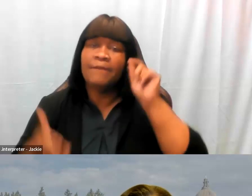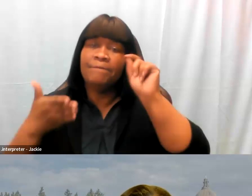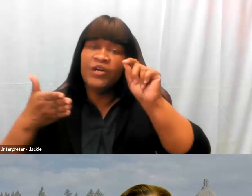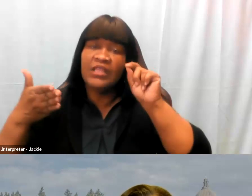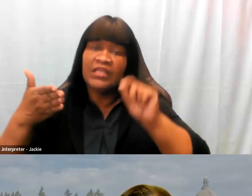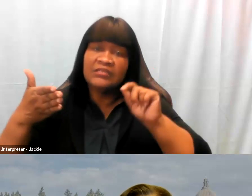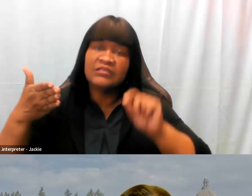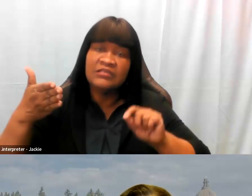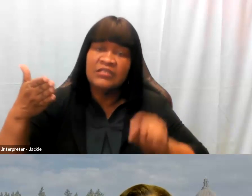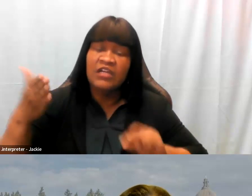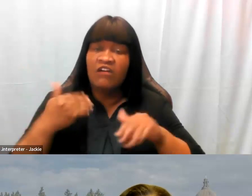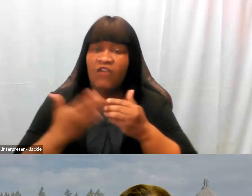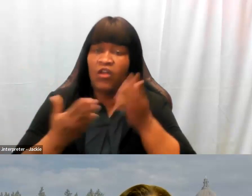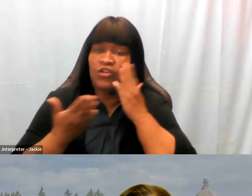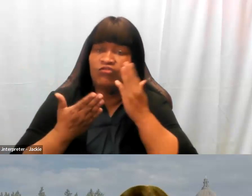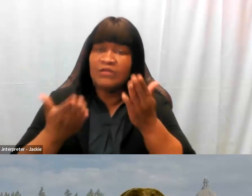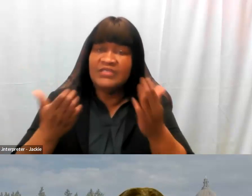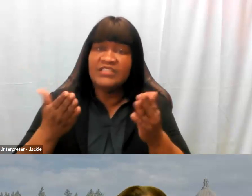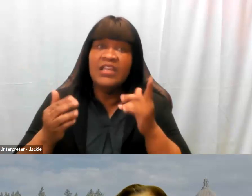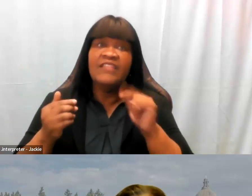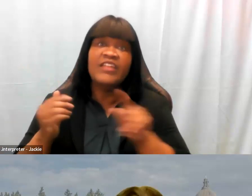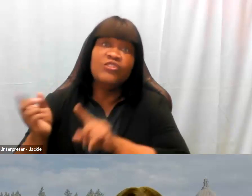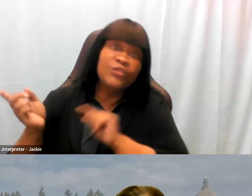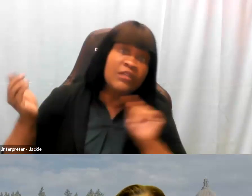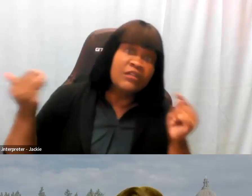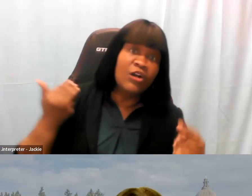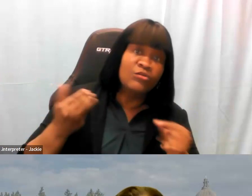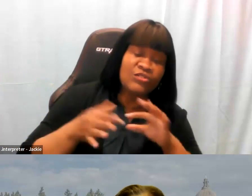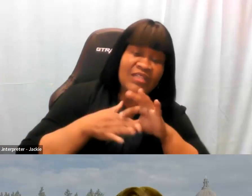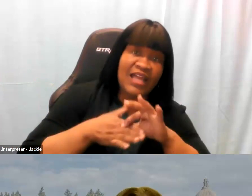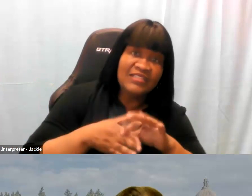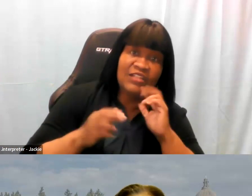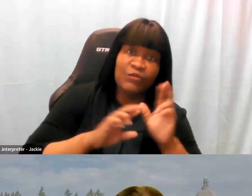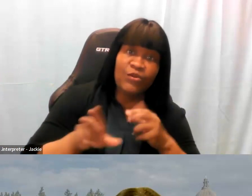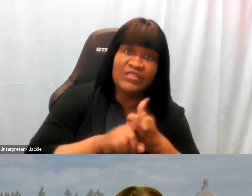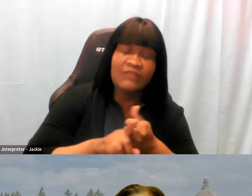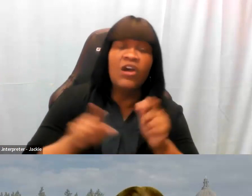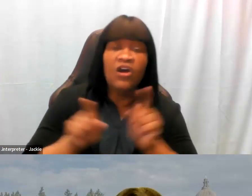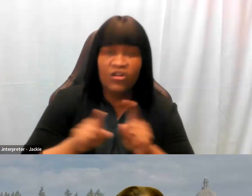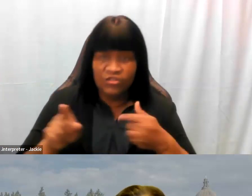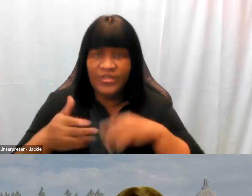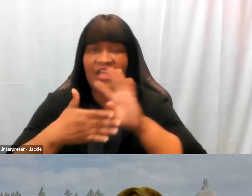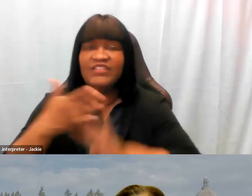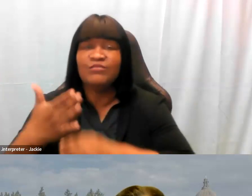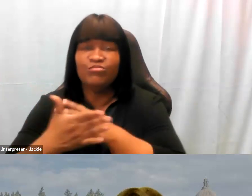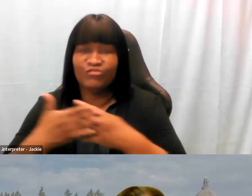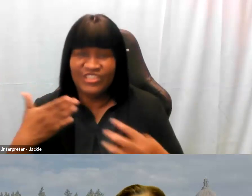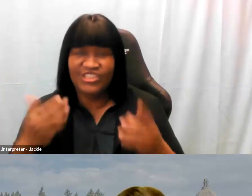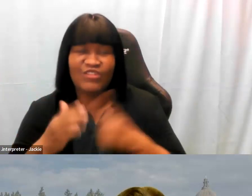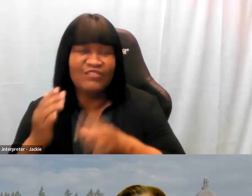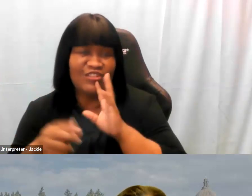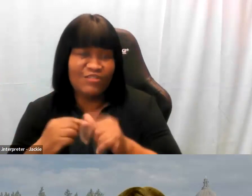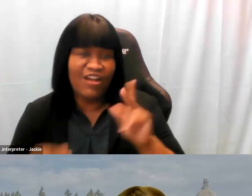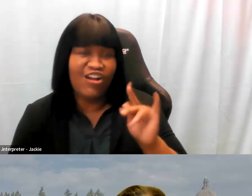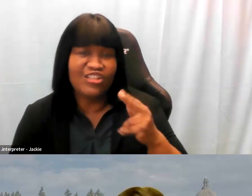the recommendations. And then you can go to the content of the report. And then there's the spreadsheet that, Kashi, what I was referencing, which gives